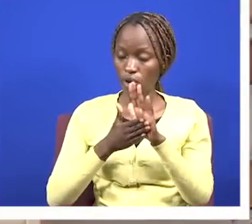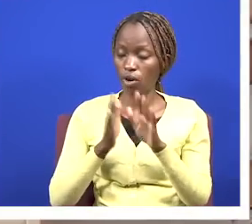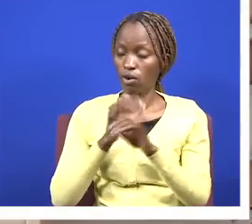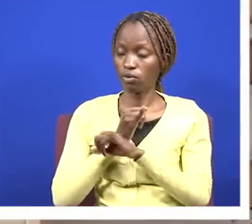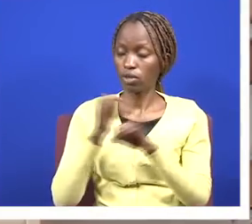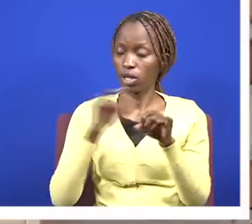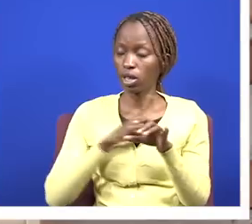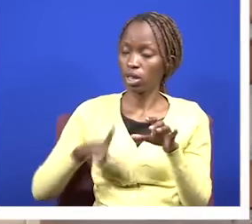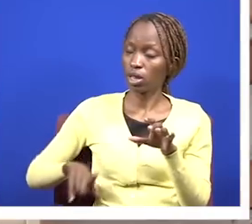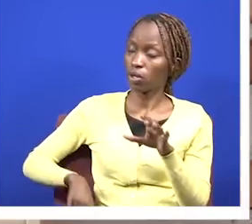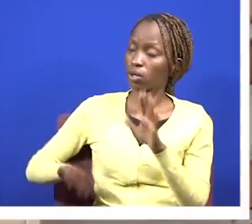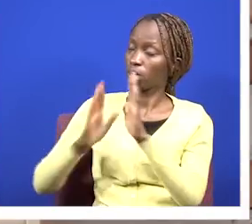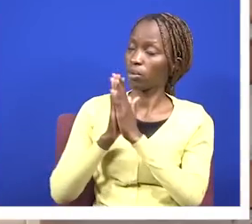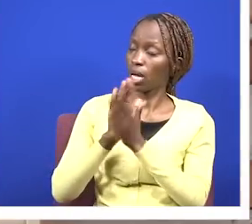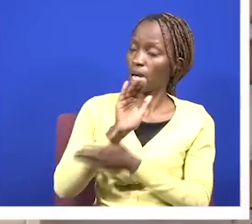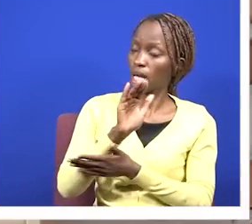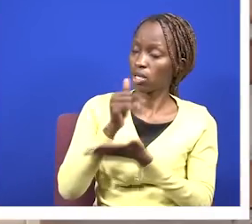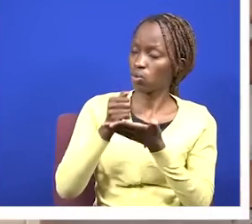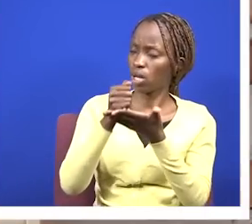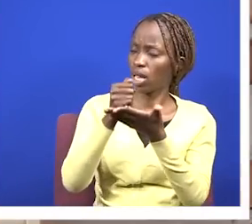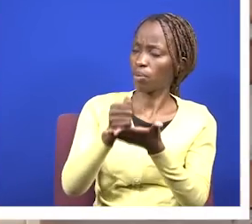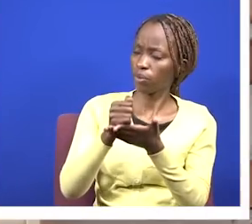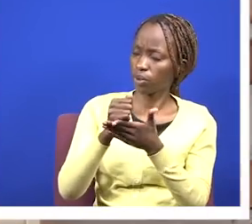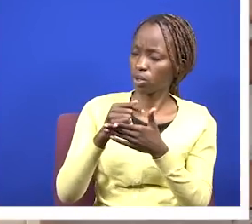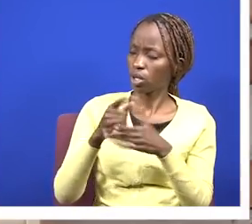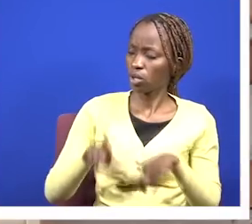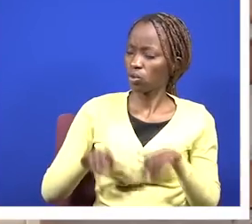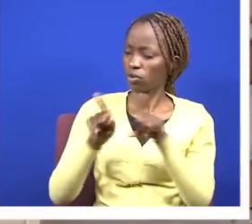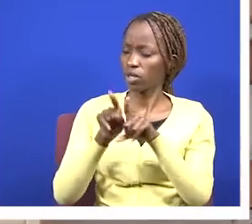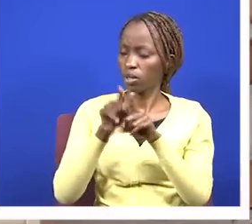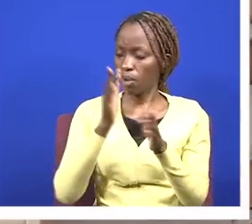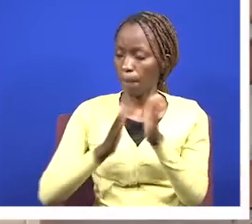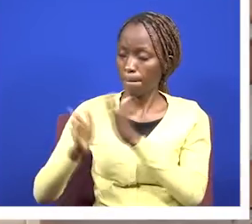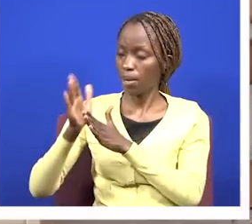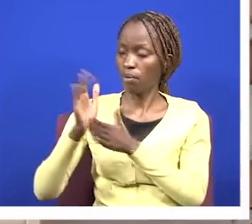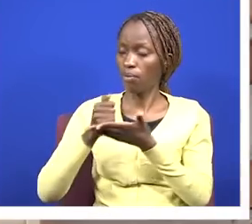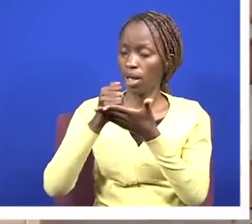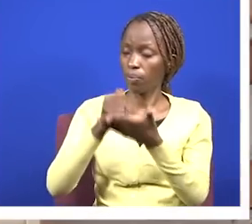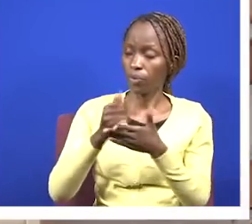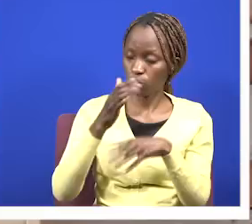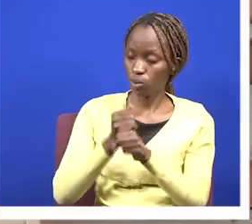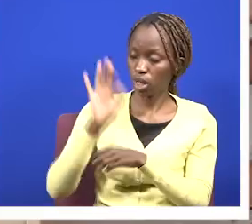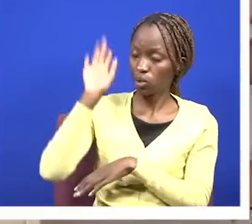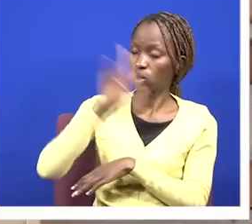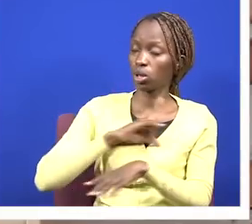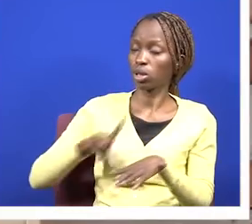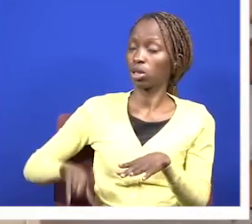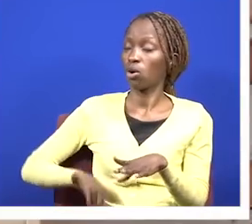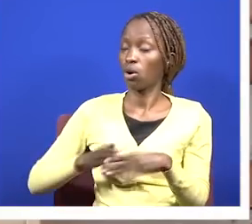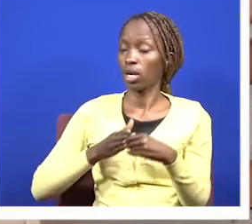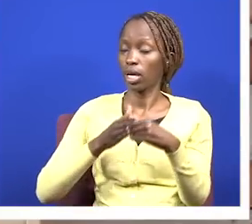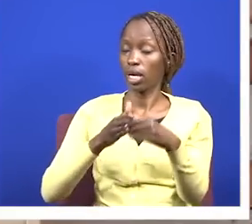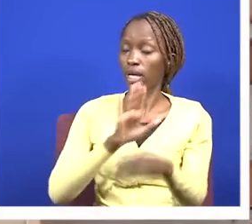to will and to act in order to fulfill his good purpose. Very good.